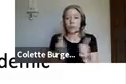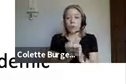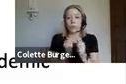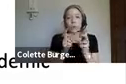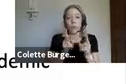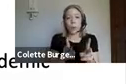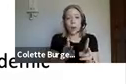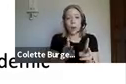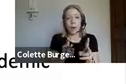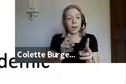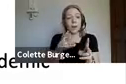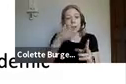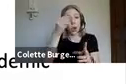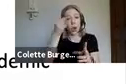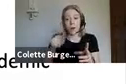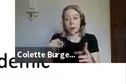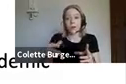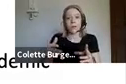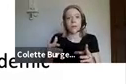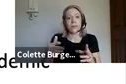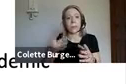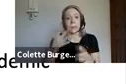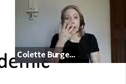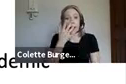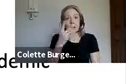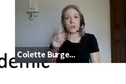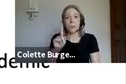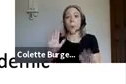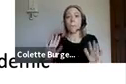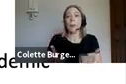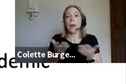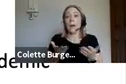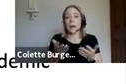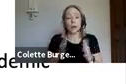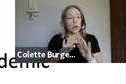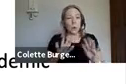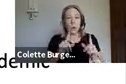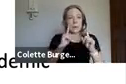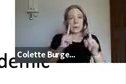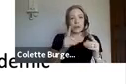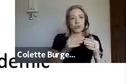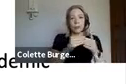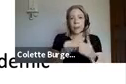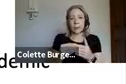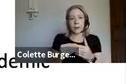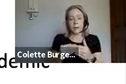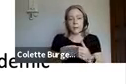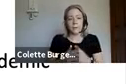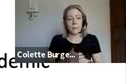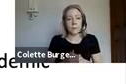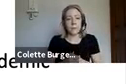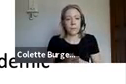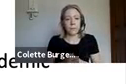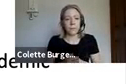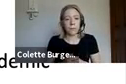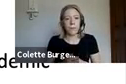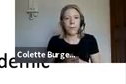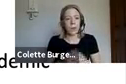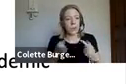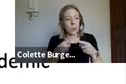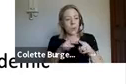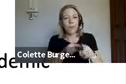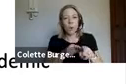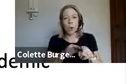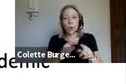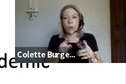at this age, we all know, is play, not teacher-directed instruction. So it follows that